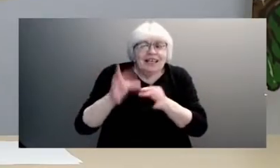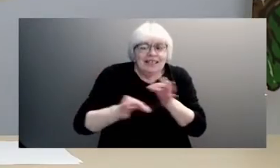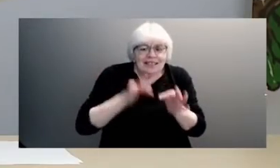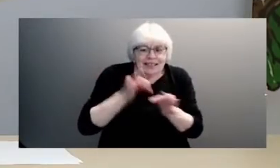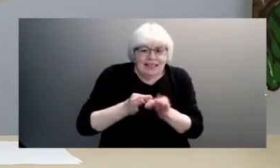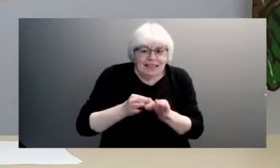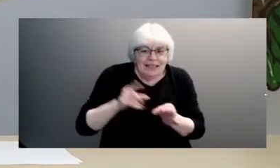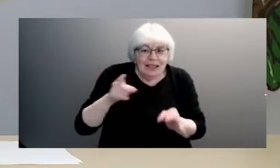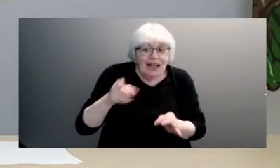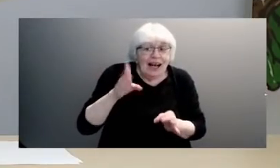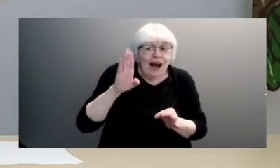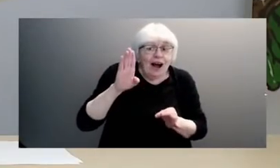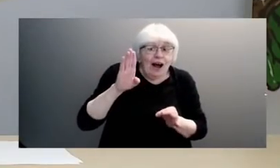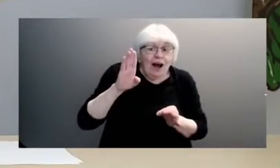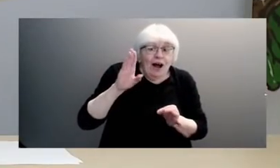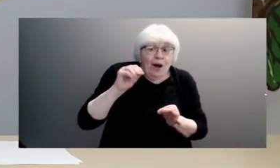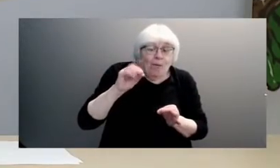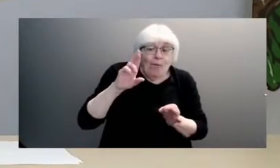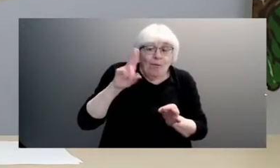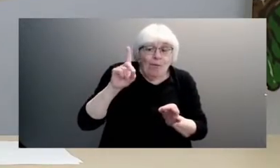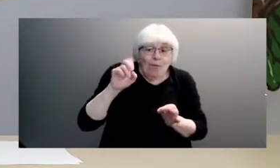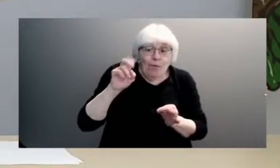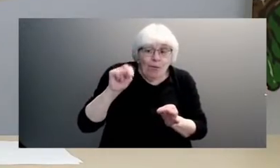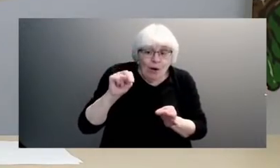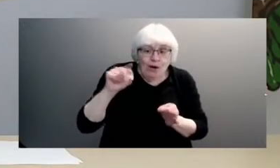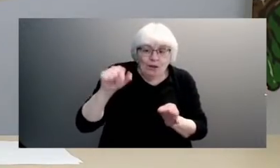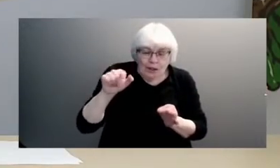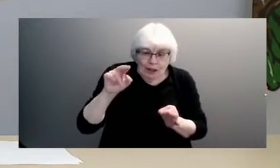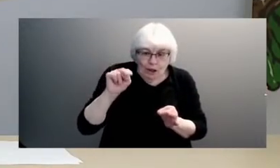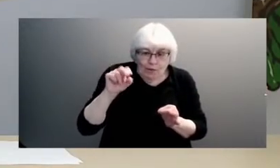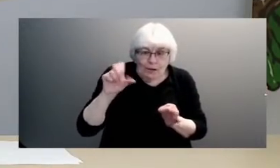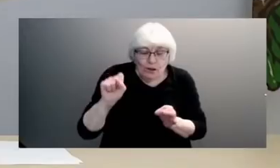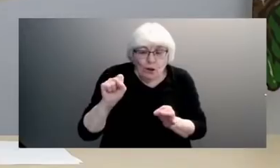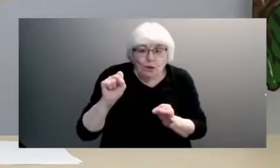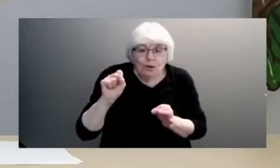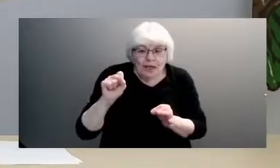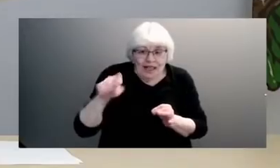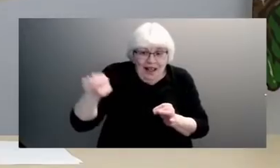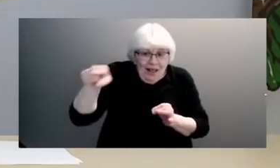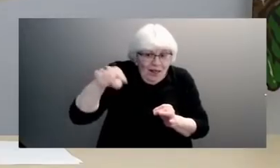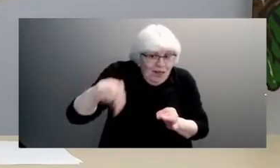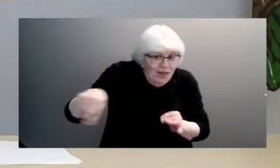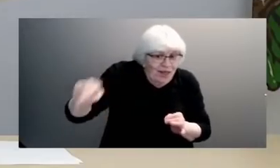those coming through who are not symptomatic. So there's